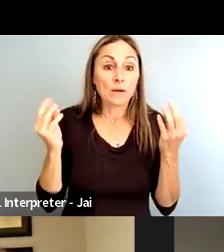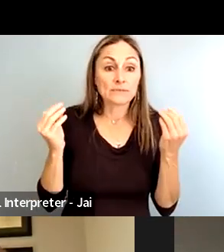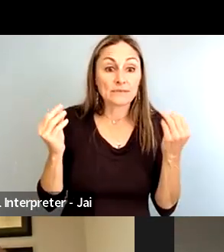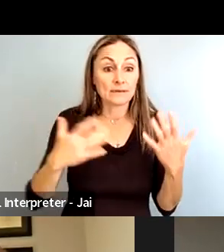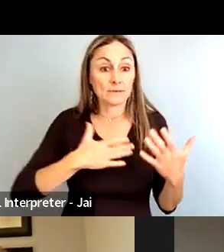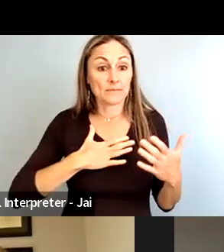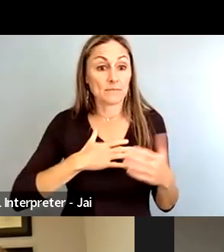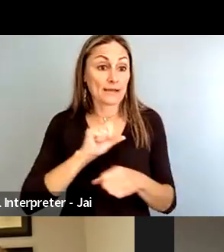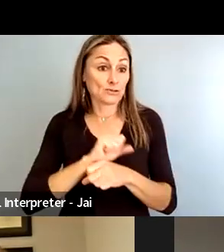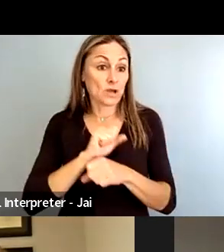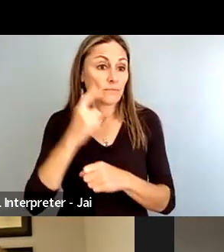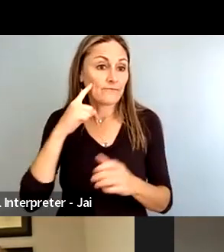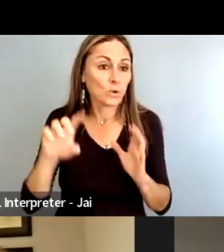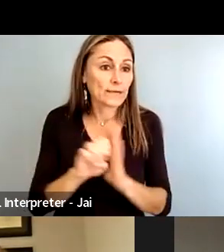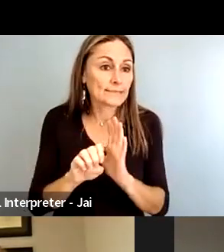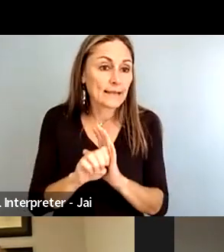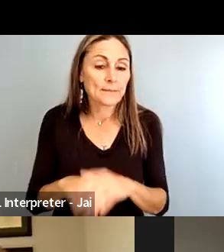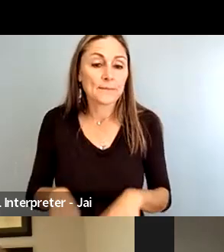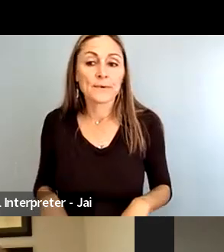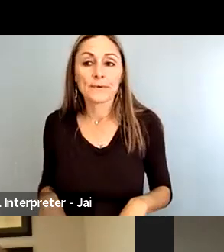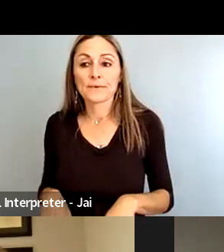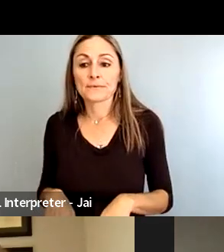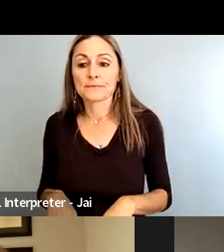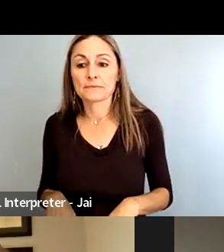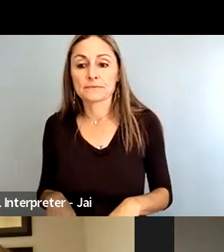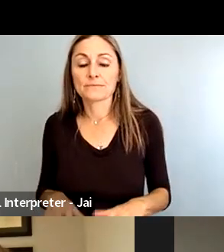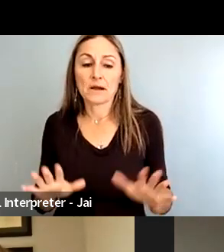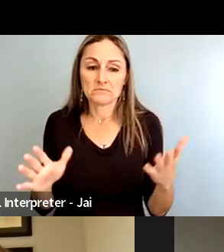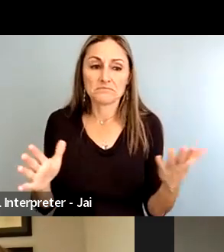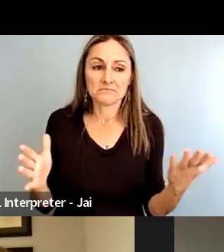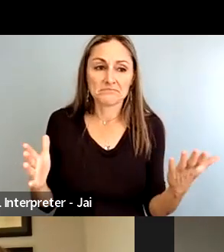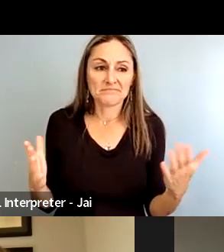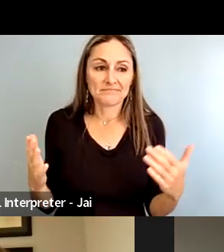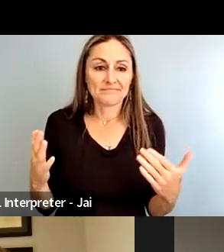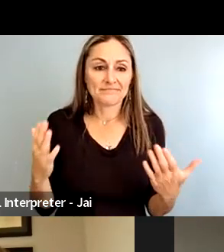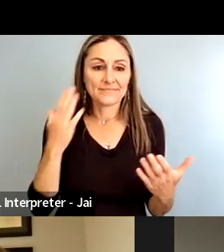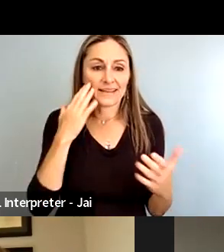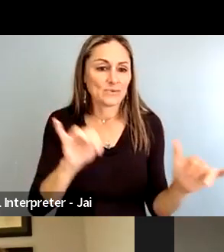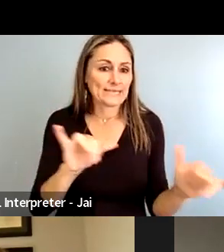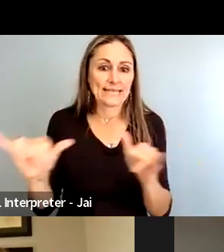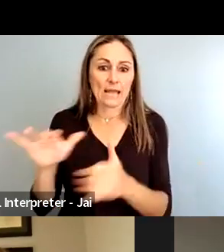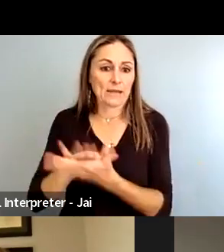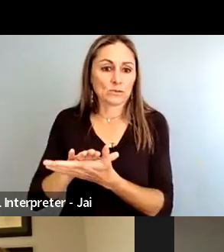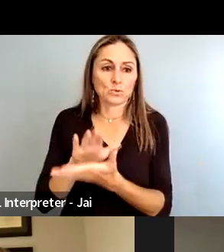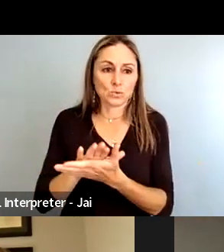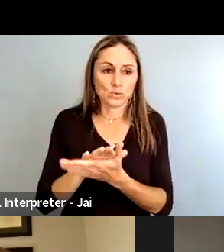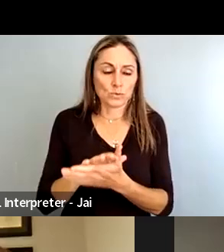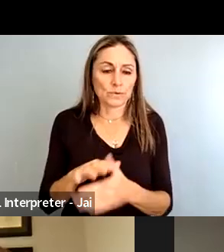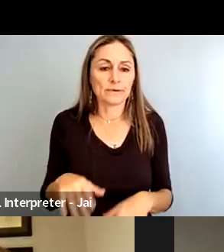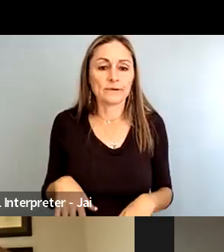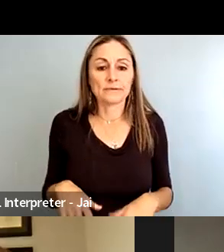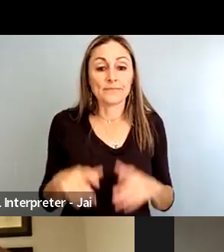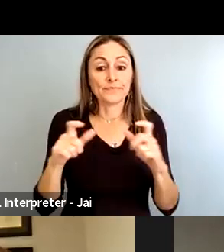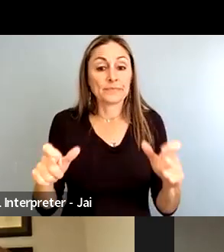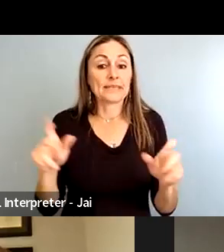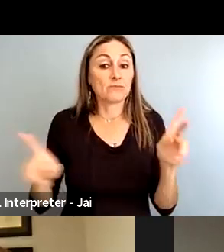job, for example, maybe, and I know this goes for the same thing at school, give